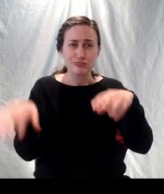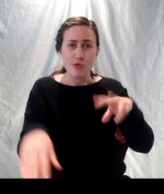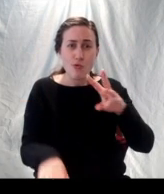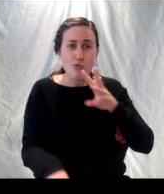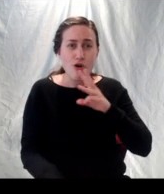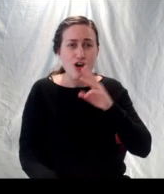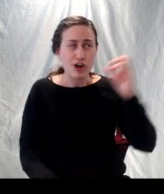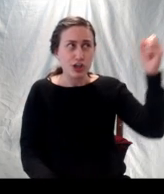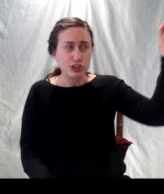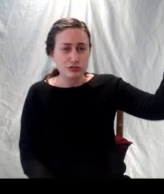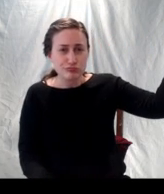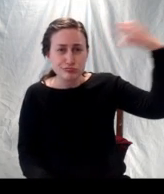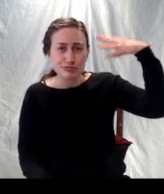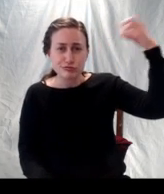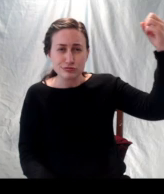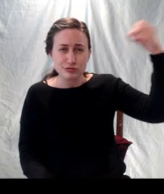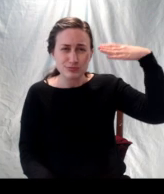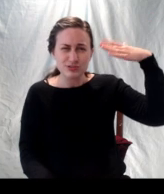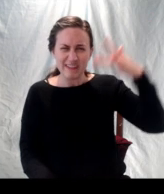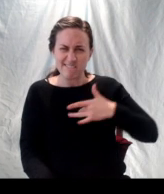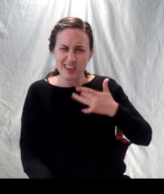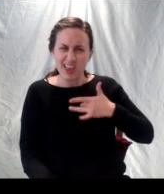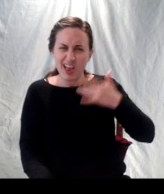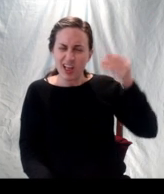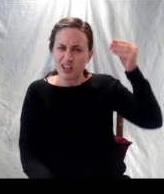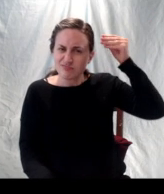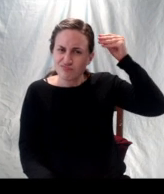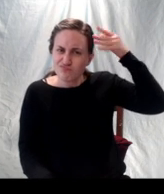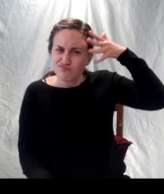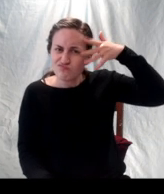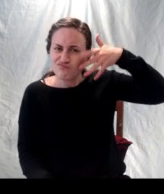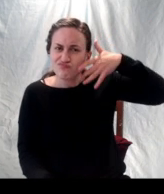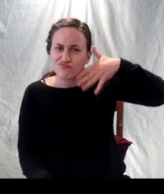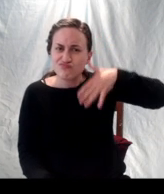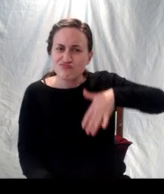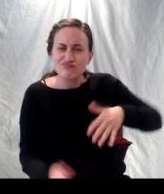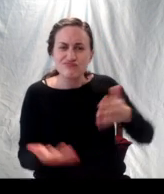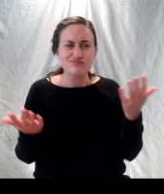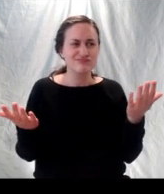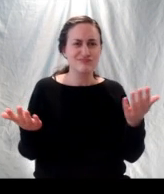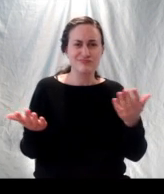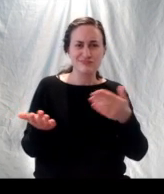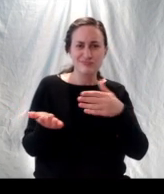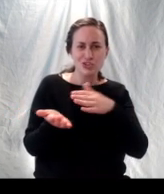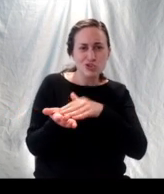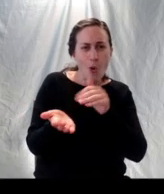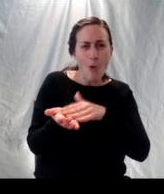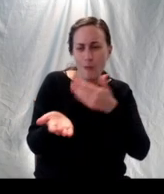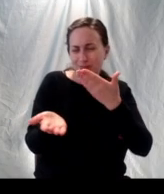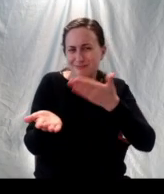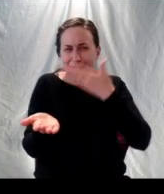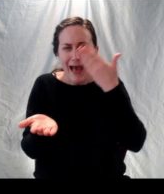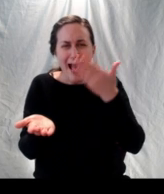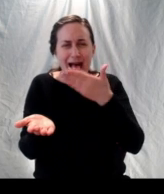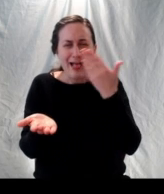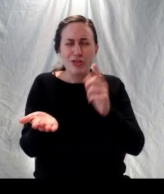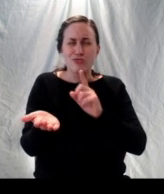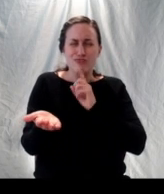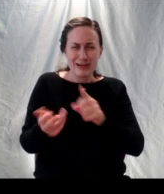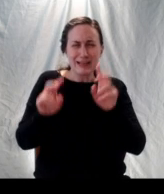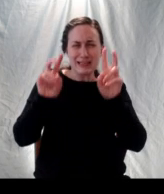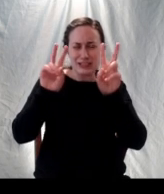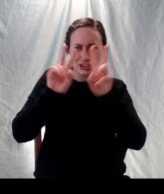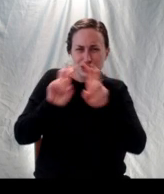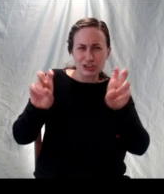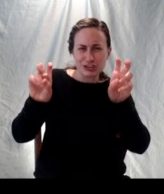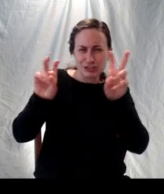soap. Just like really get in touch with every sense and just be